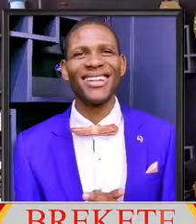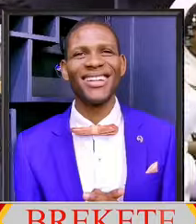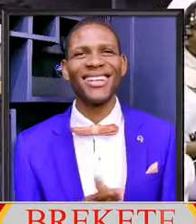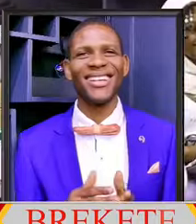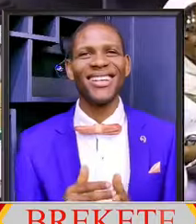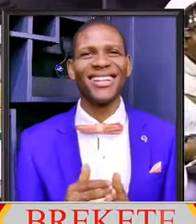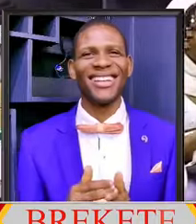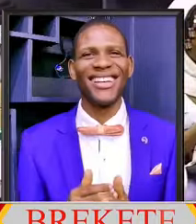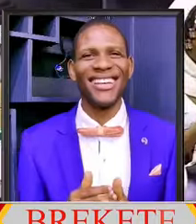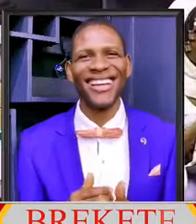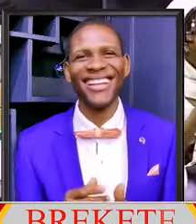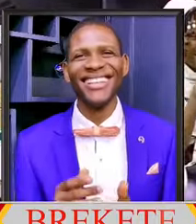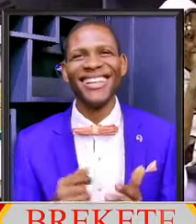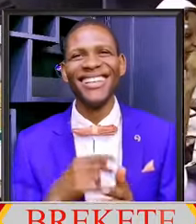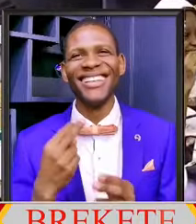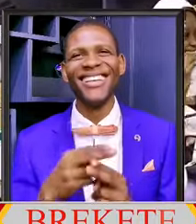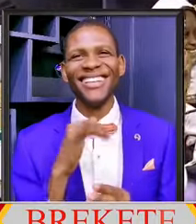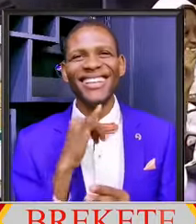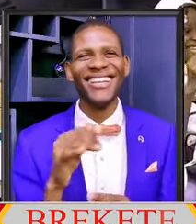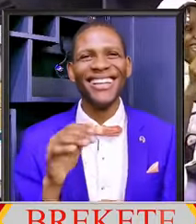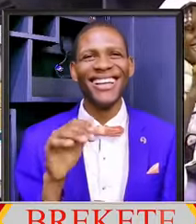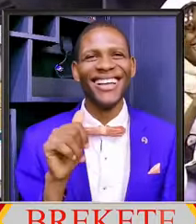As